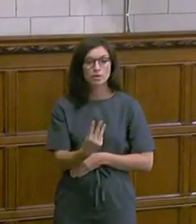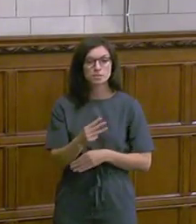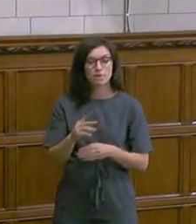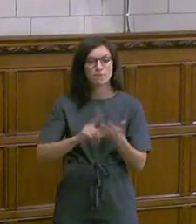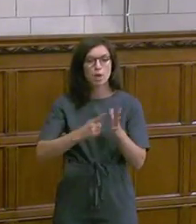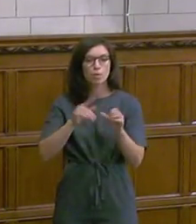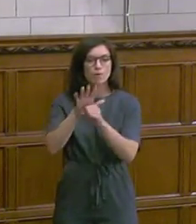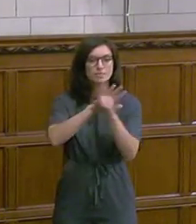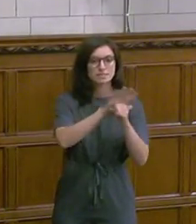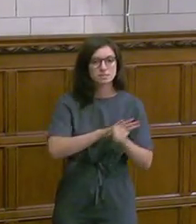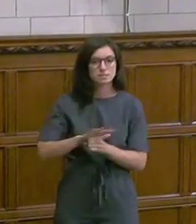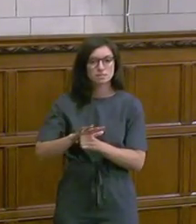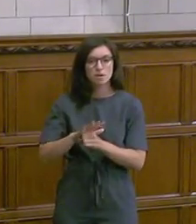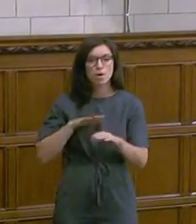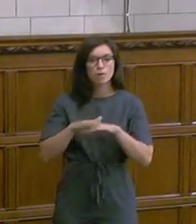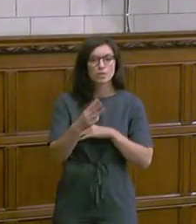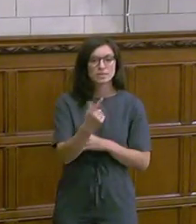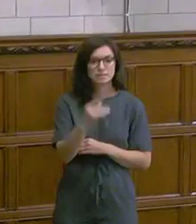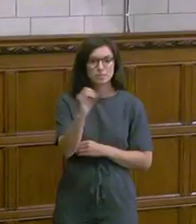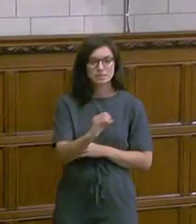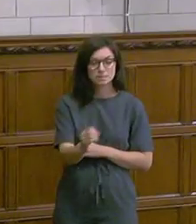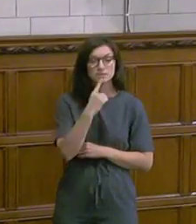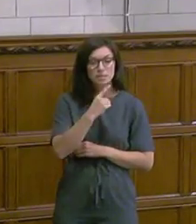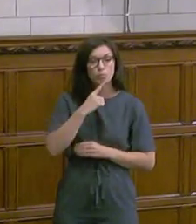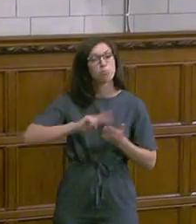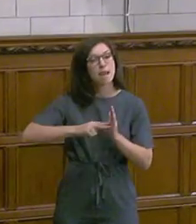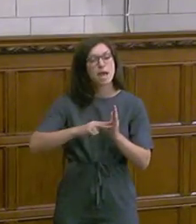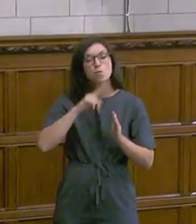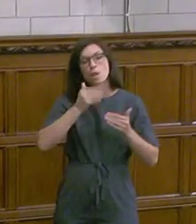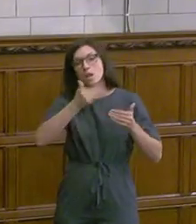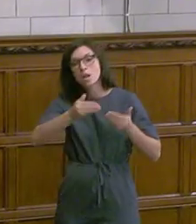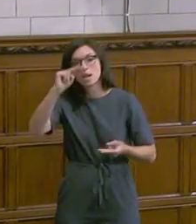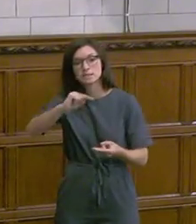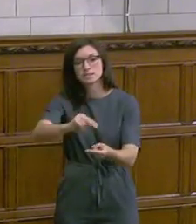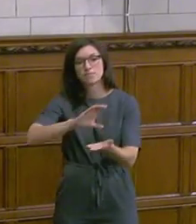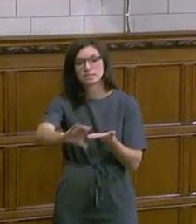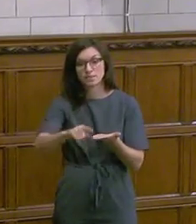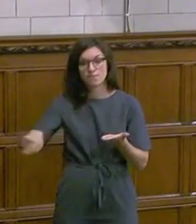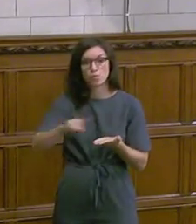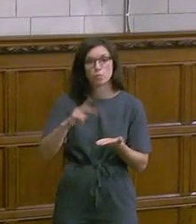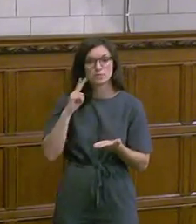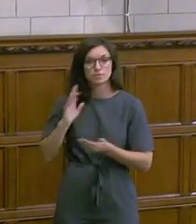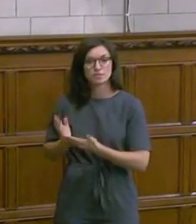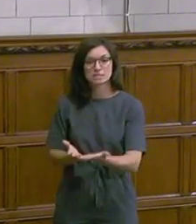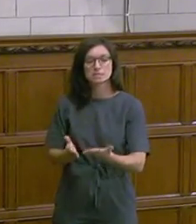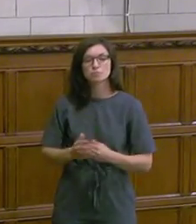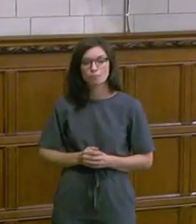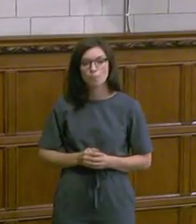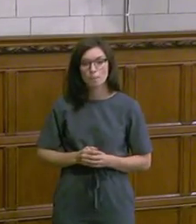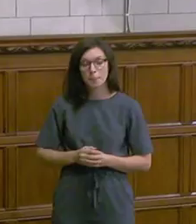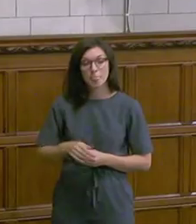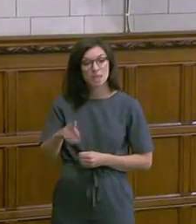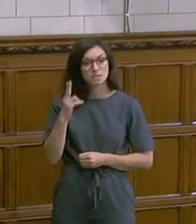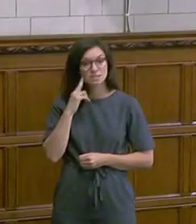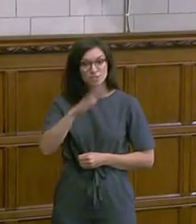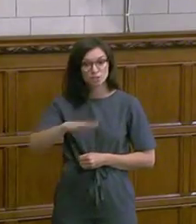authorities, 37%, have told them that they plan to cut funding for these vital services. Deaf children in these